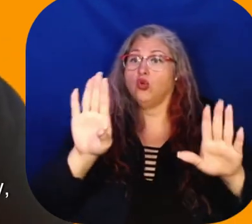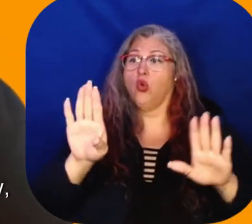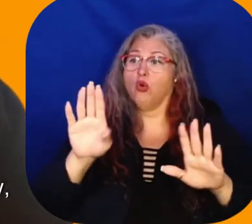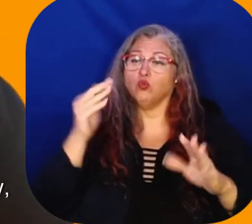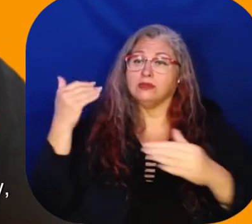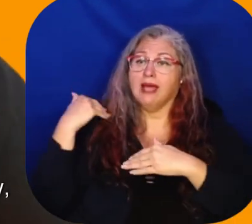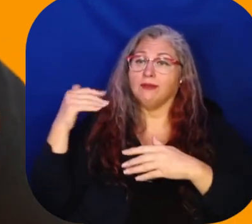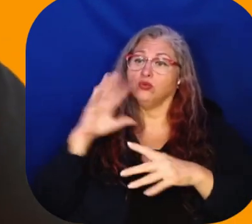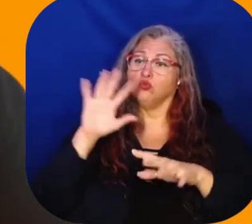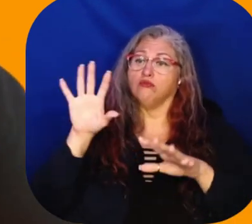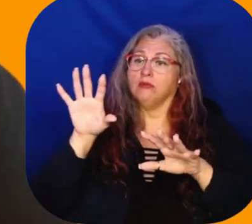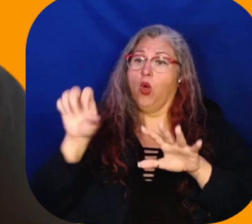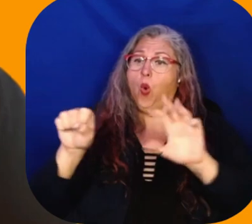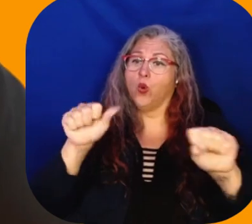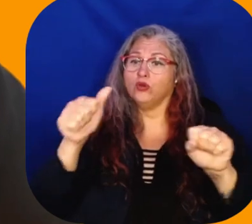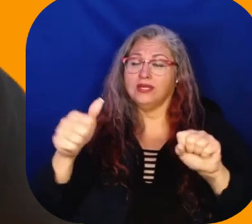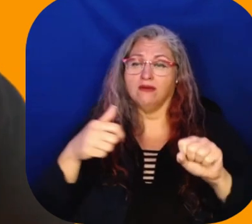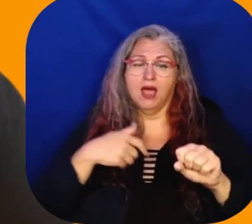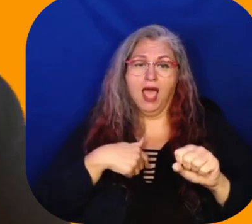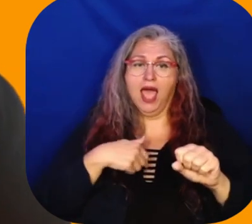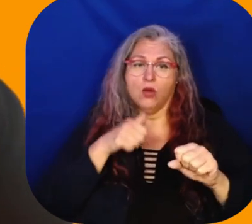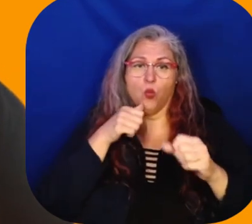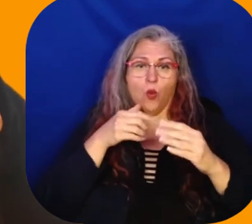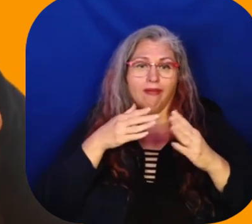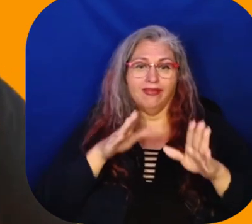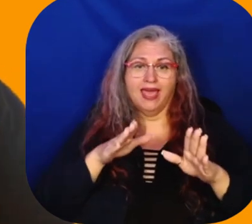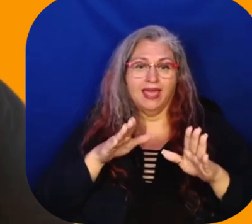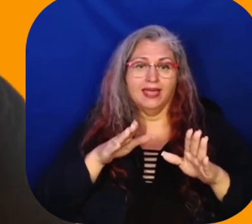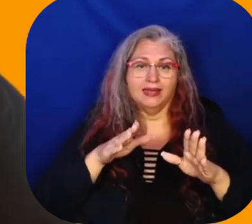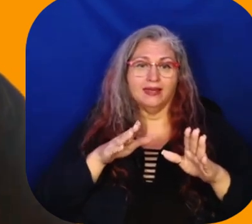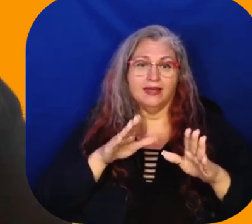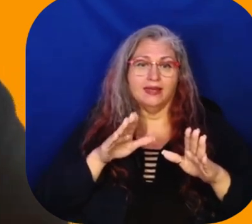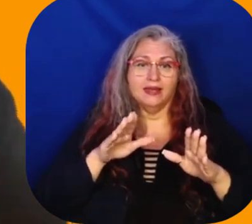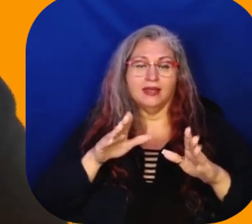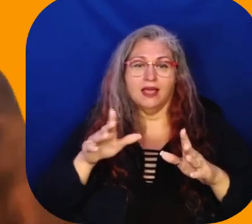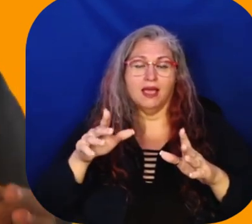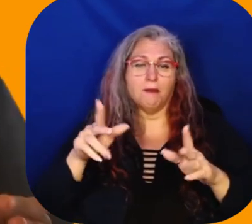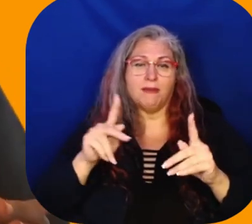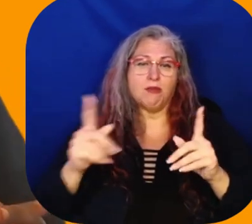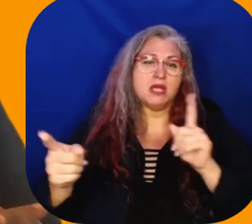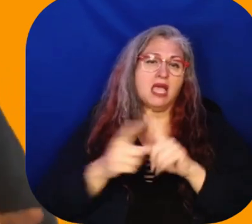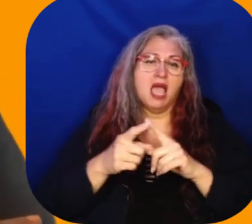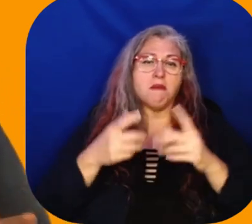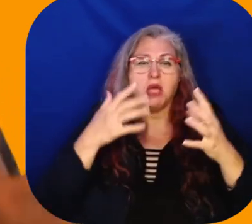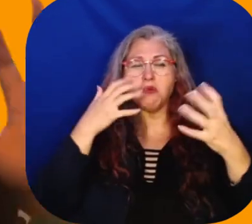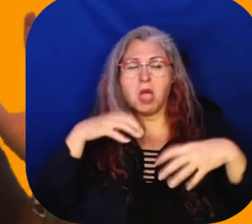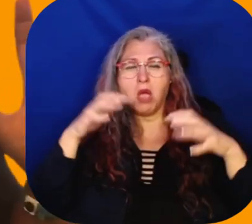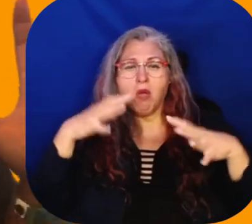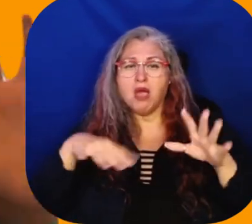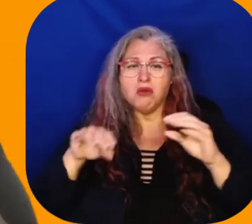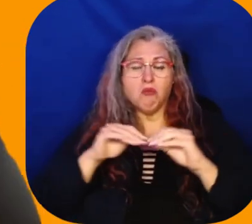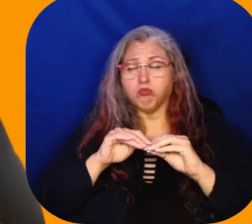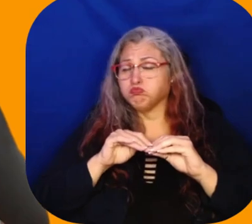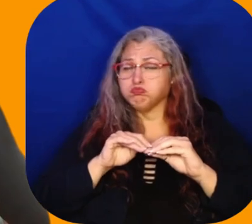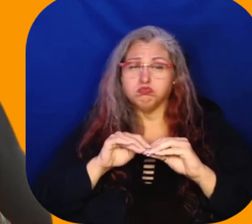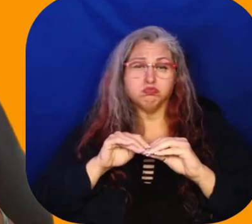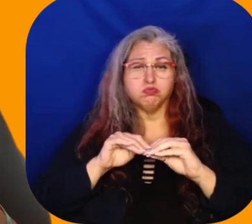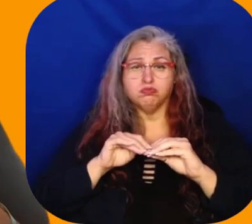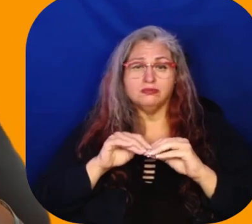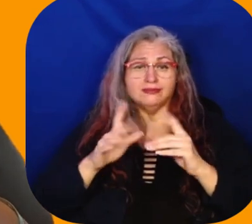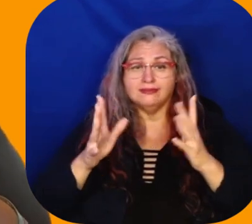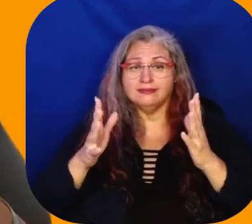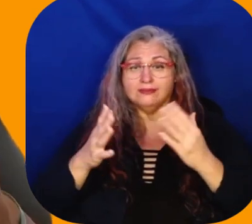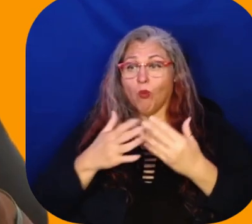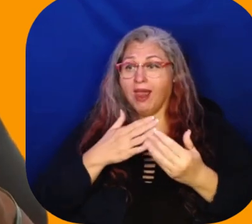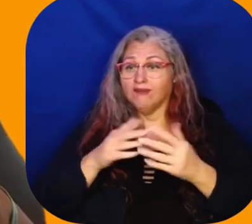I'm not going to let, you know, I don't let white people fall in my arms crying no more. You know what I'm saying? Like, whatever. You can cut